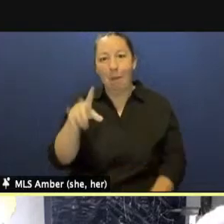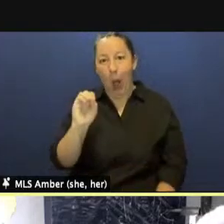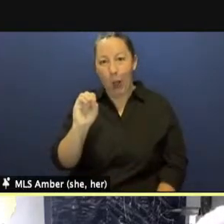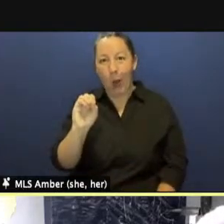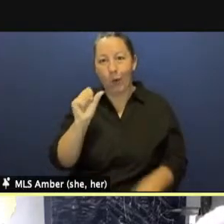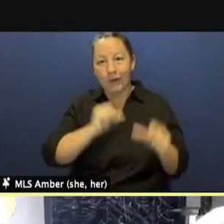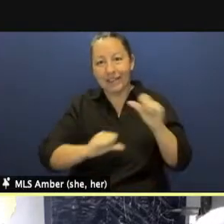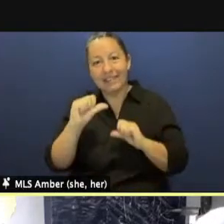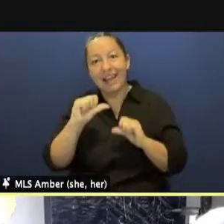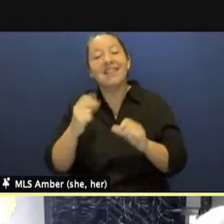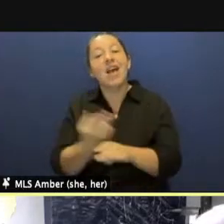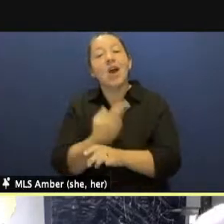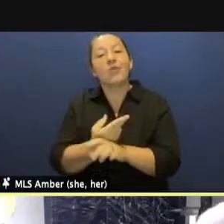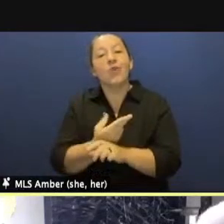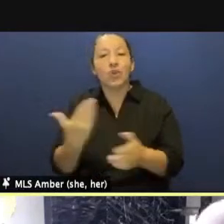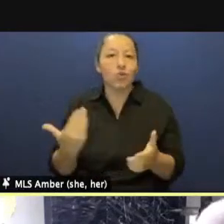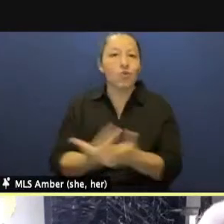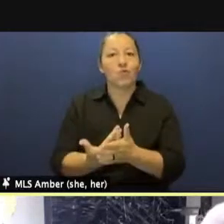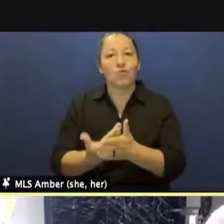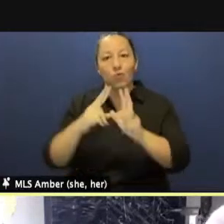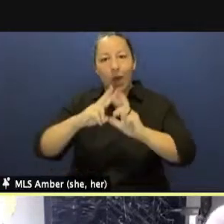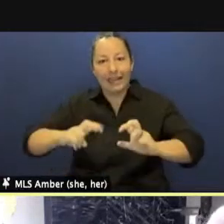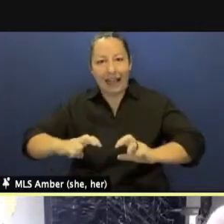new analysis tools.